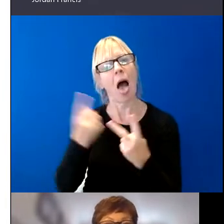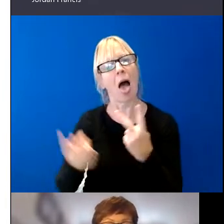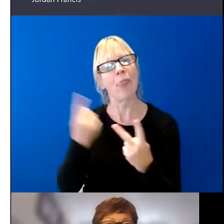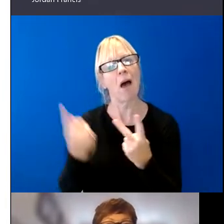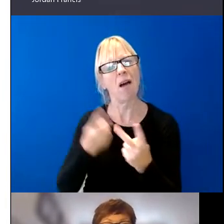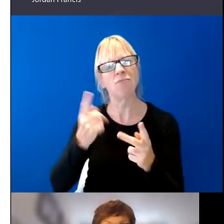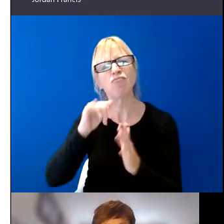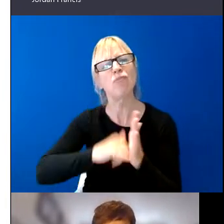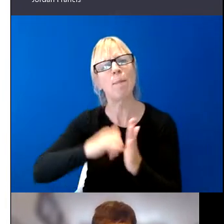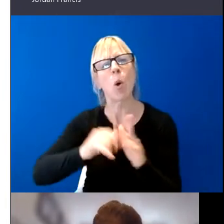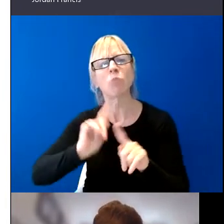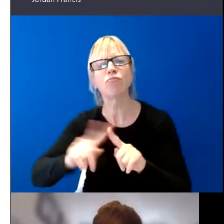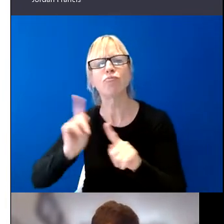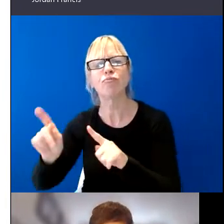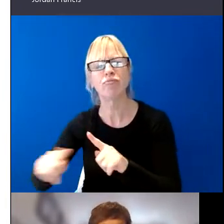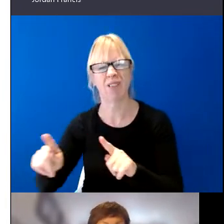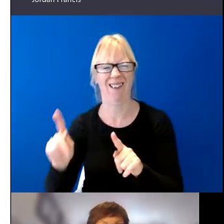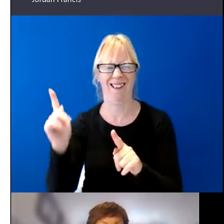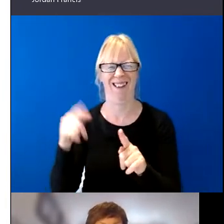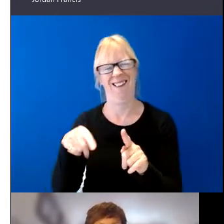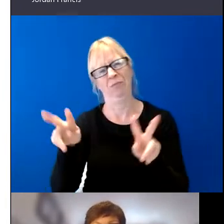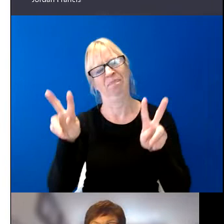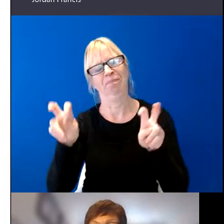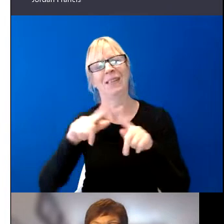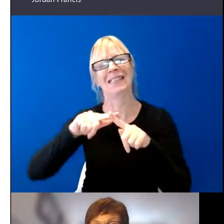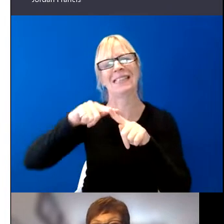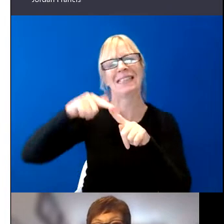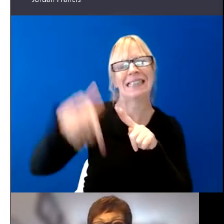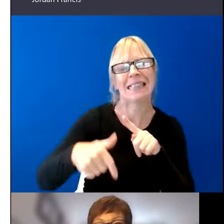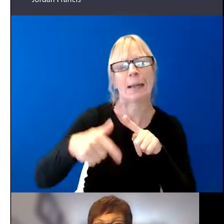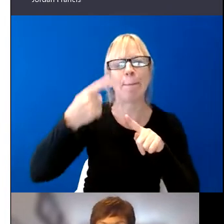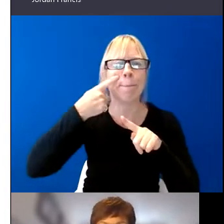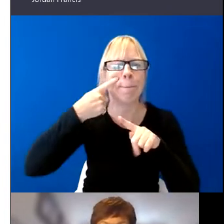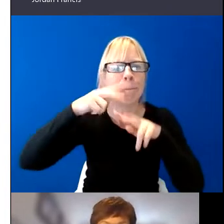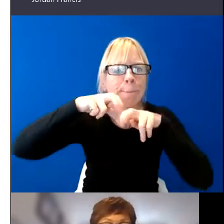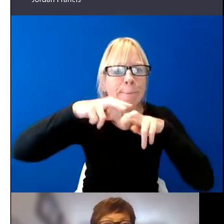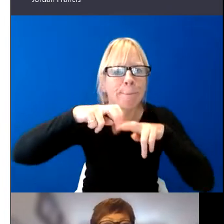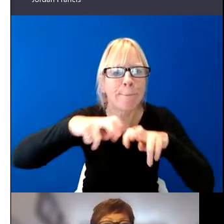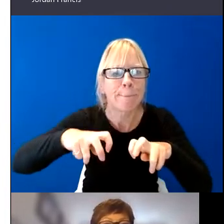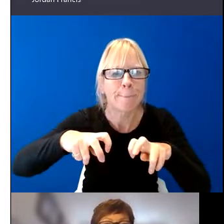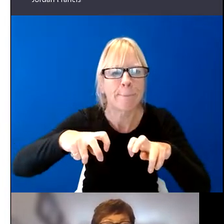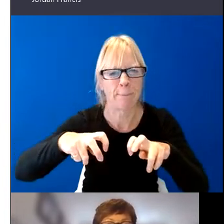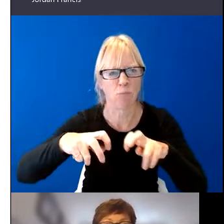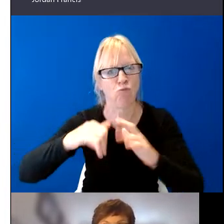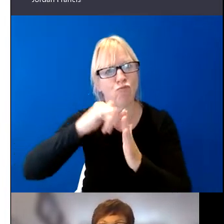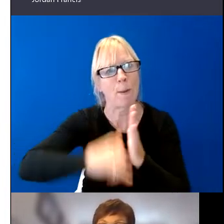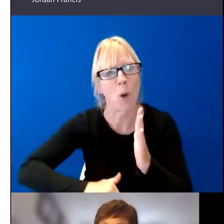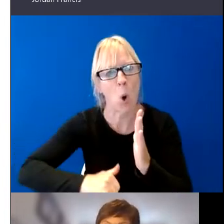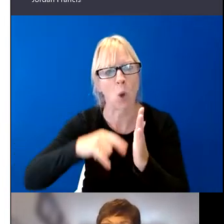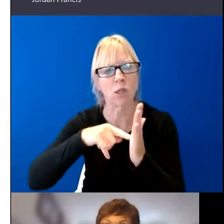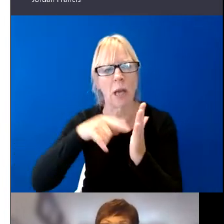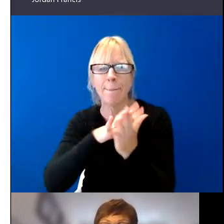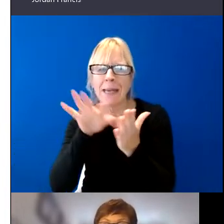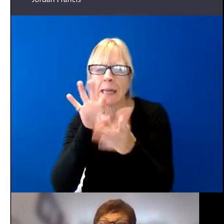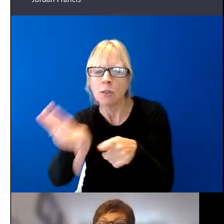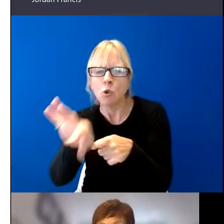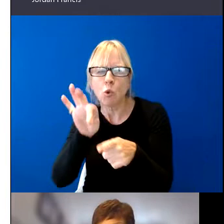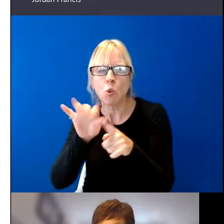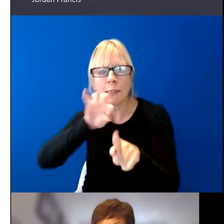So we have a series of deep dive needs assessments, which are particularly focused on a particular community, and they